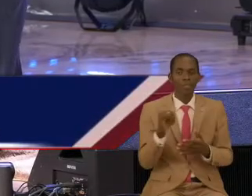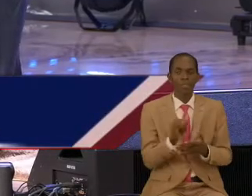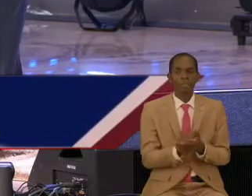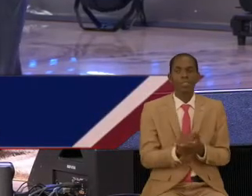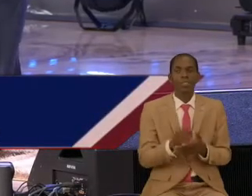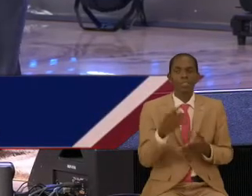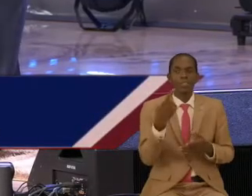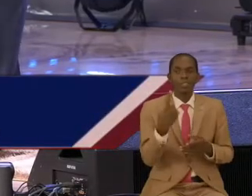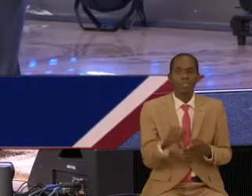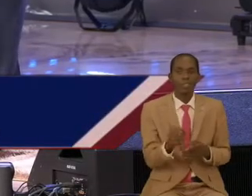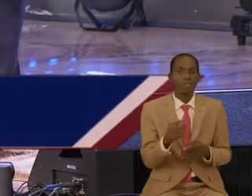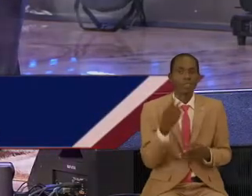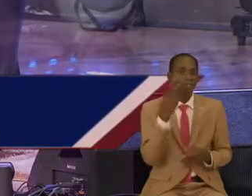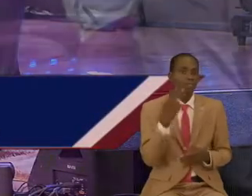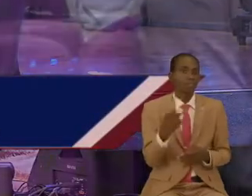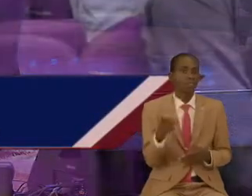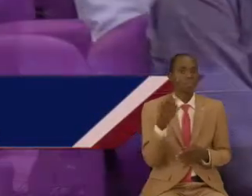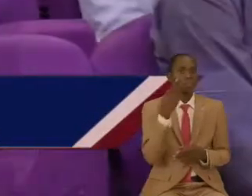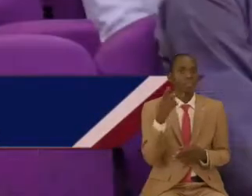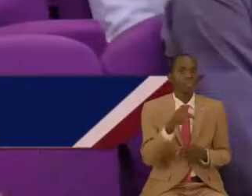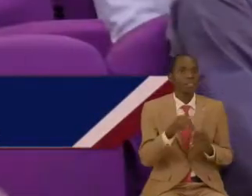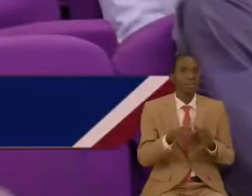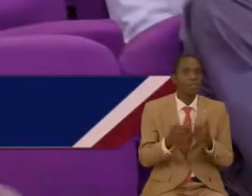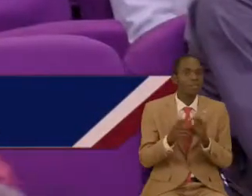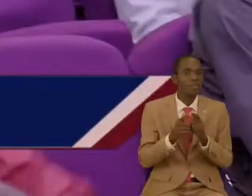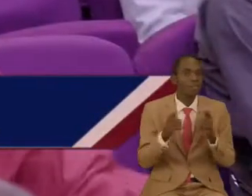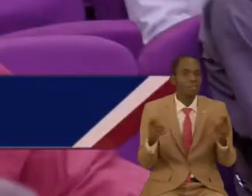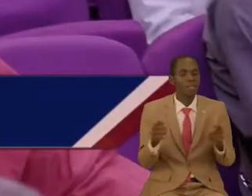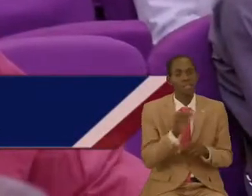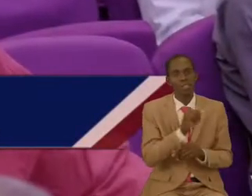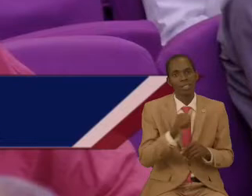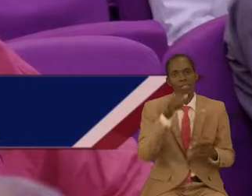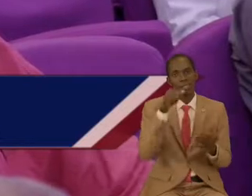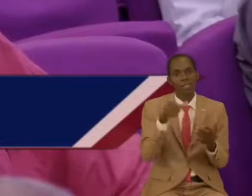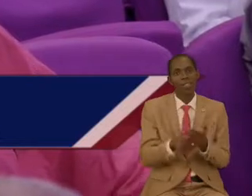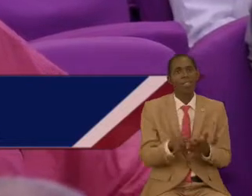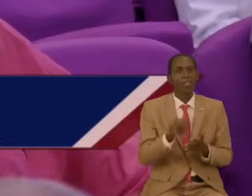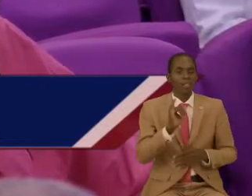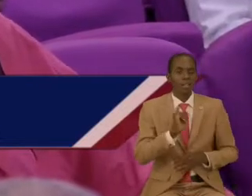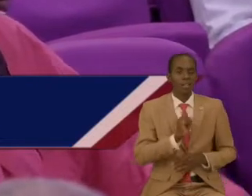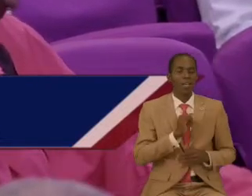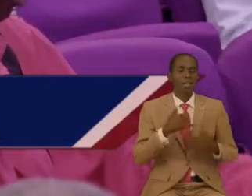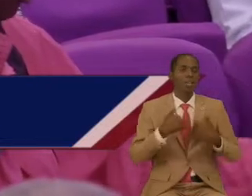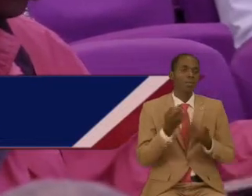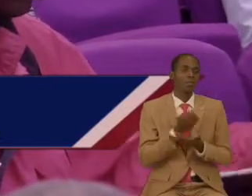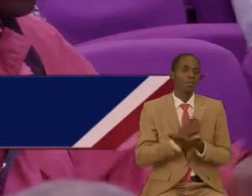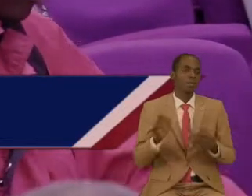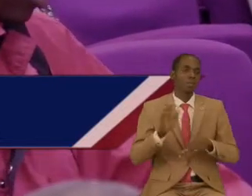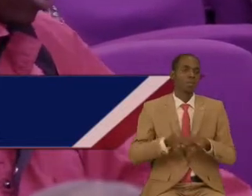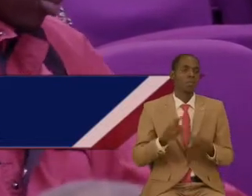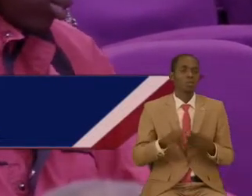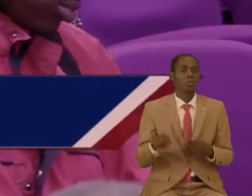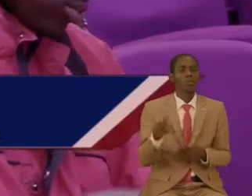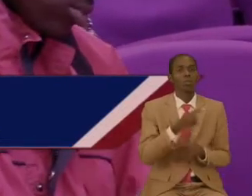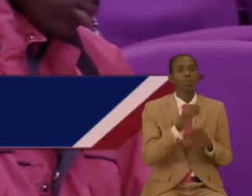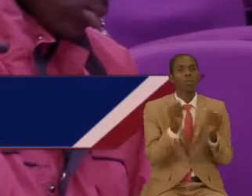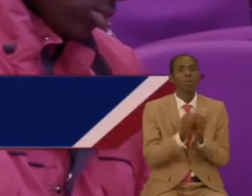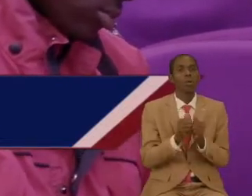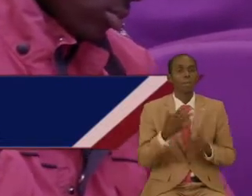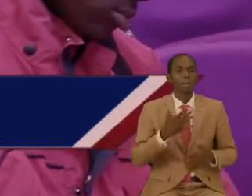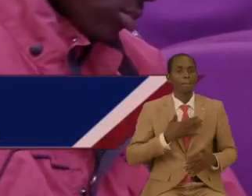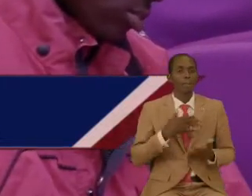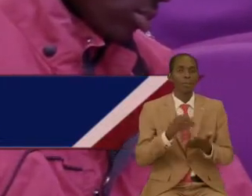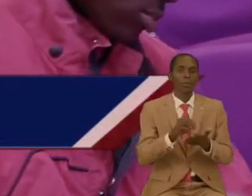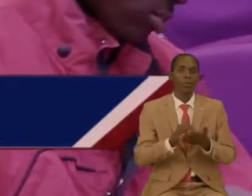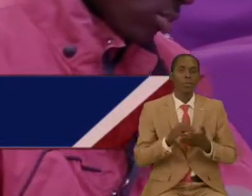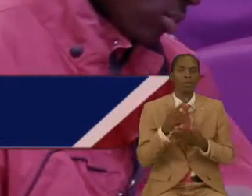11, you see how large a letter I have written unto you with